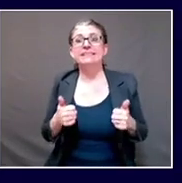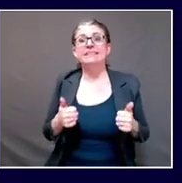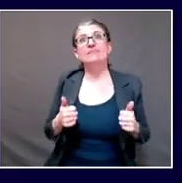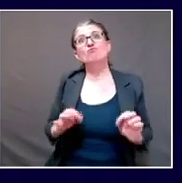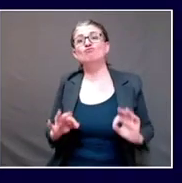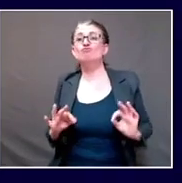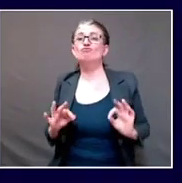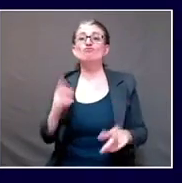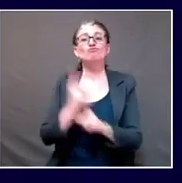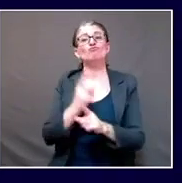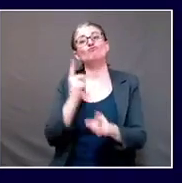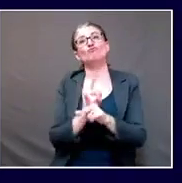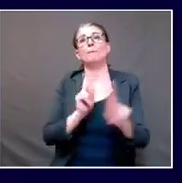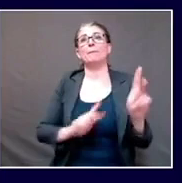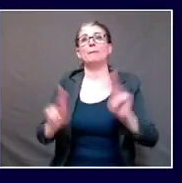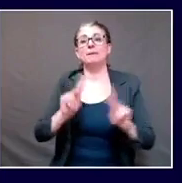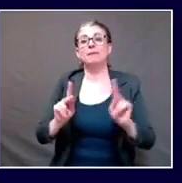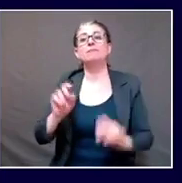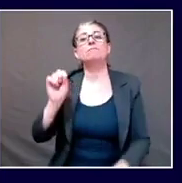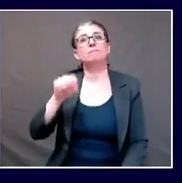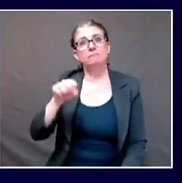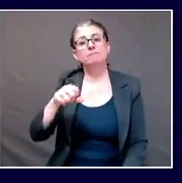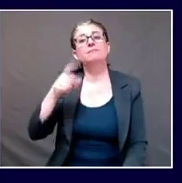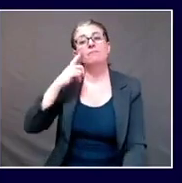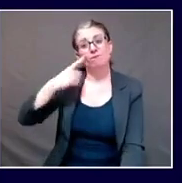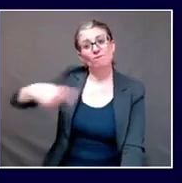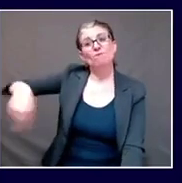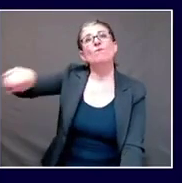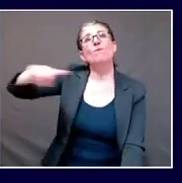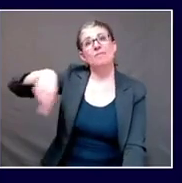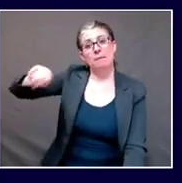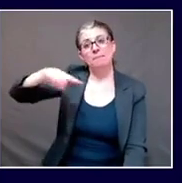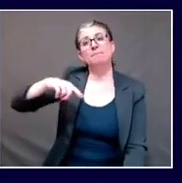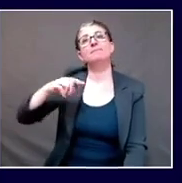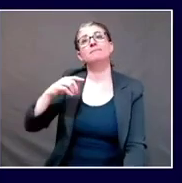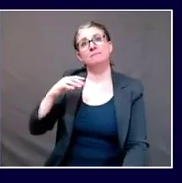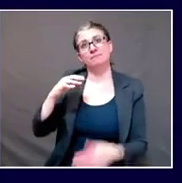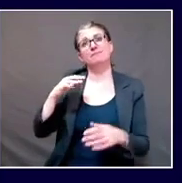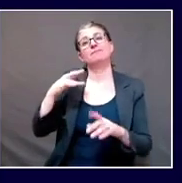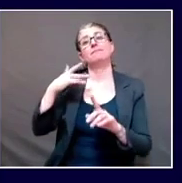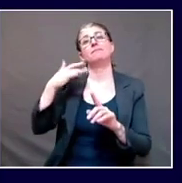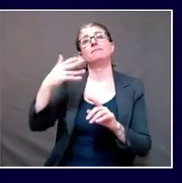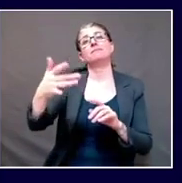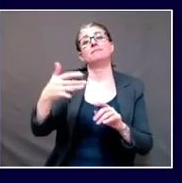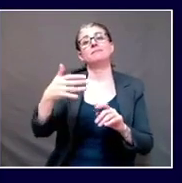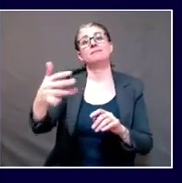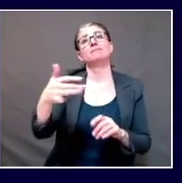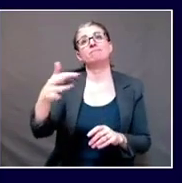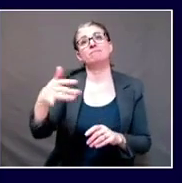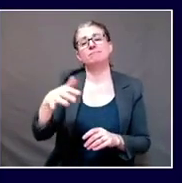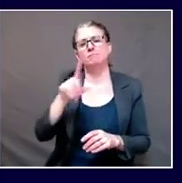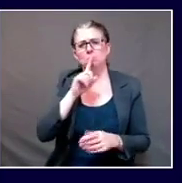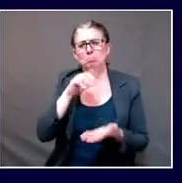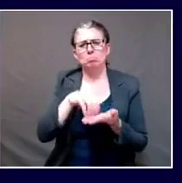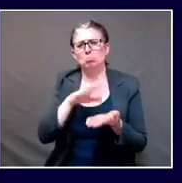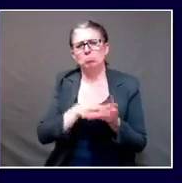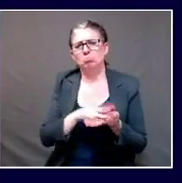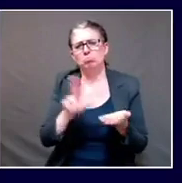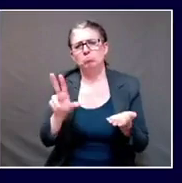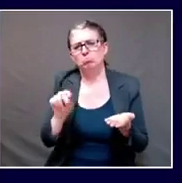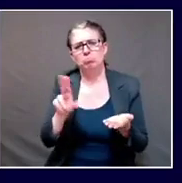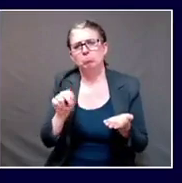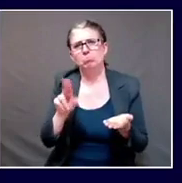that we, you know, it is still a moving target. As you say, there's not been firm date set. So much depends on production,